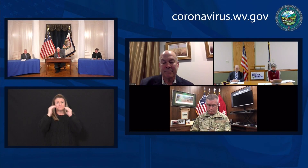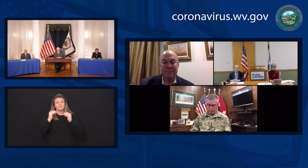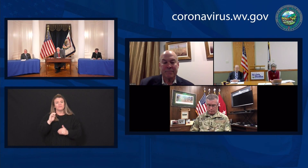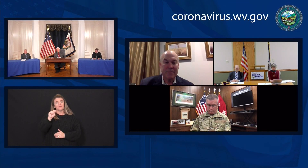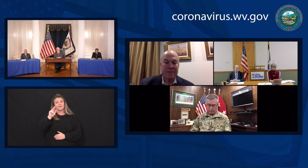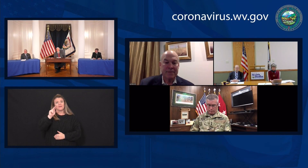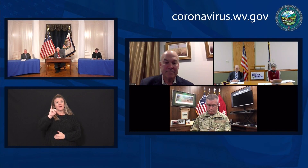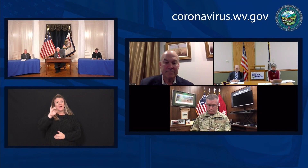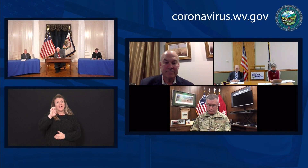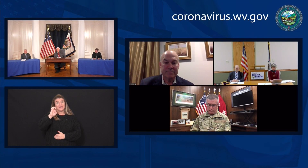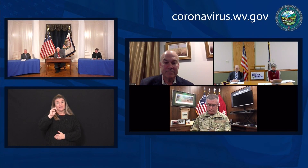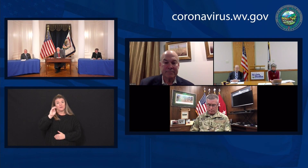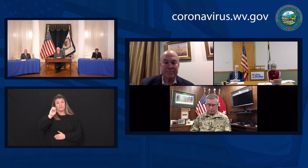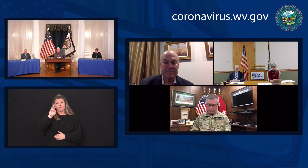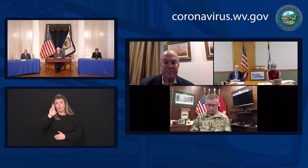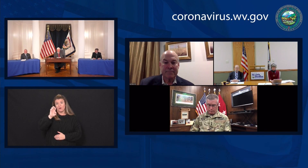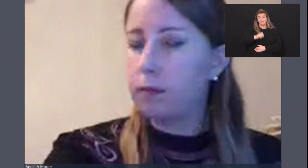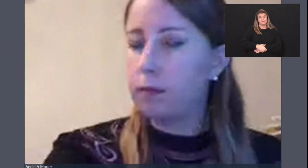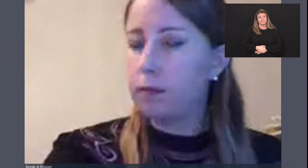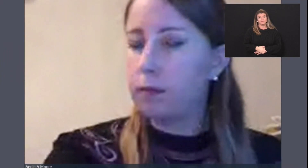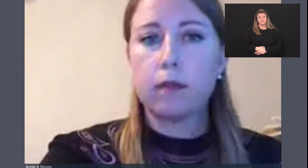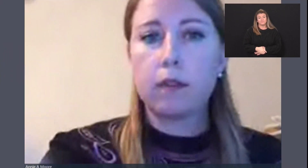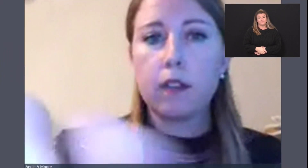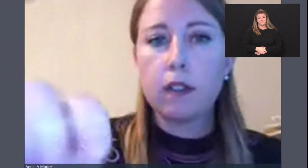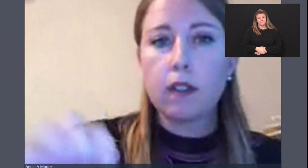with WVVA.